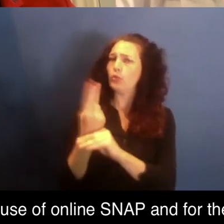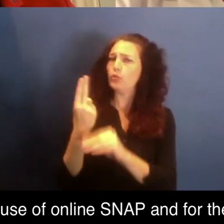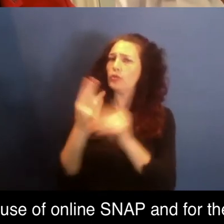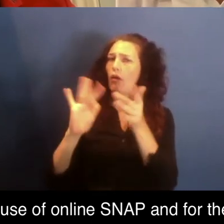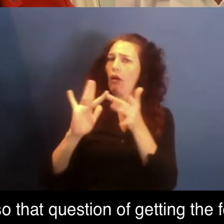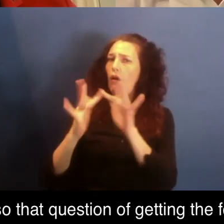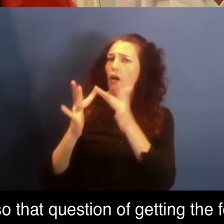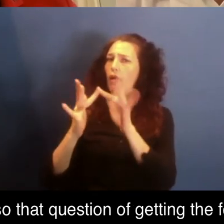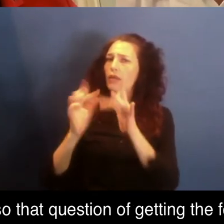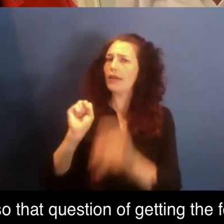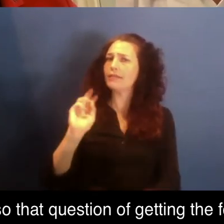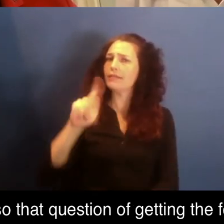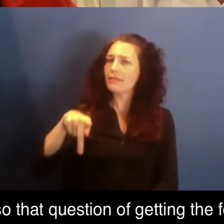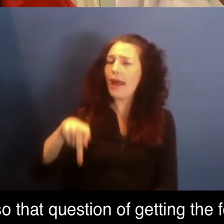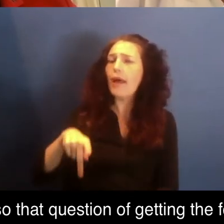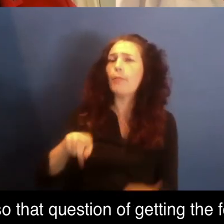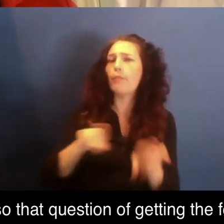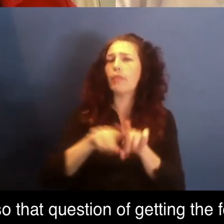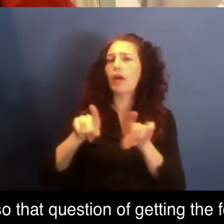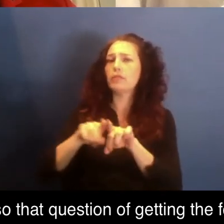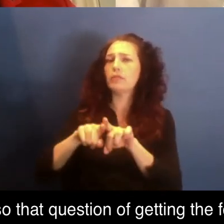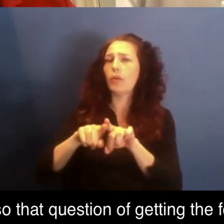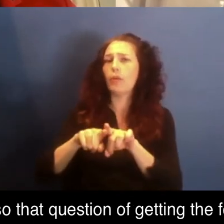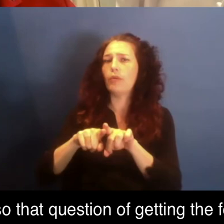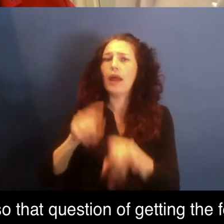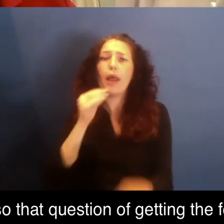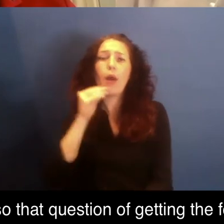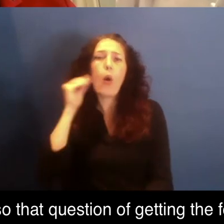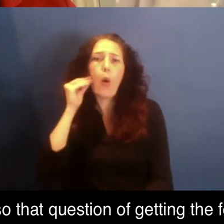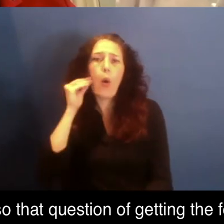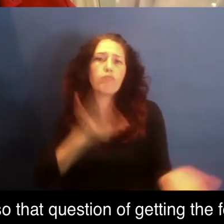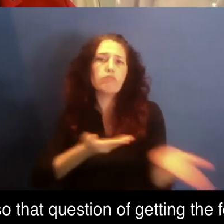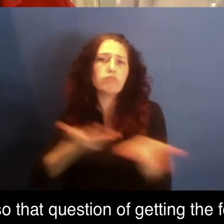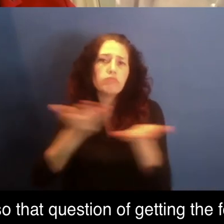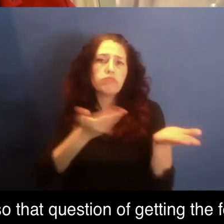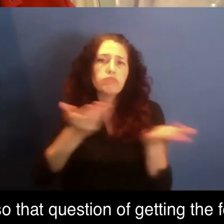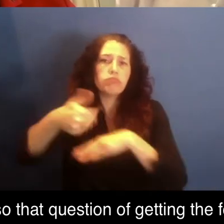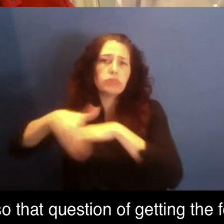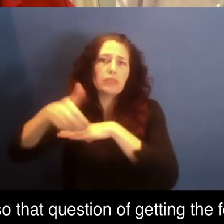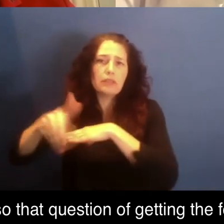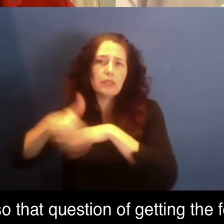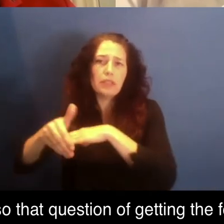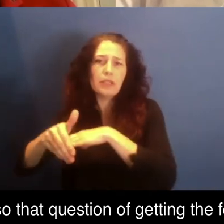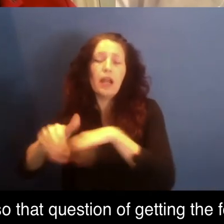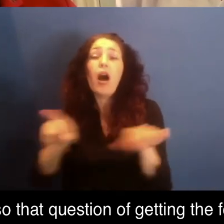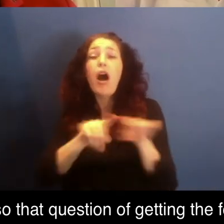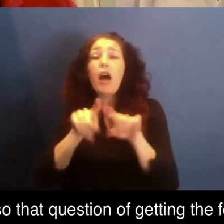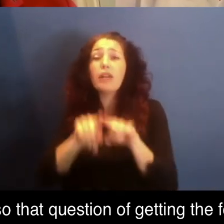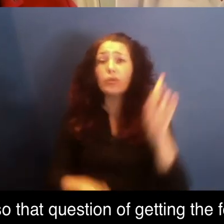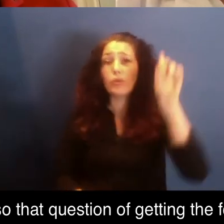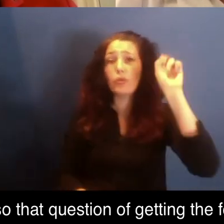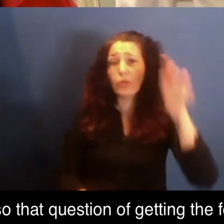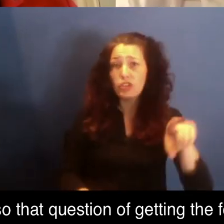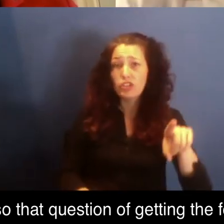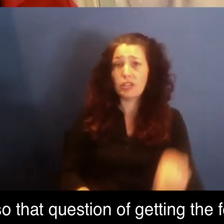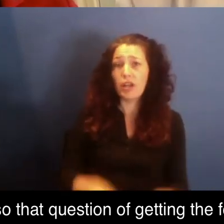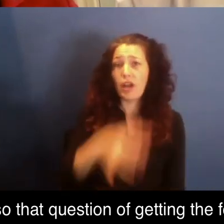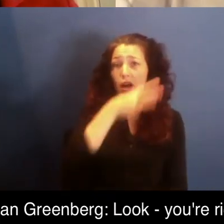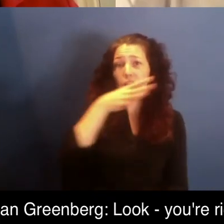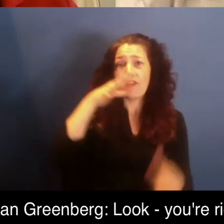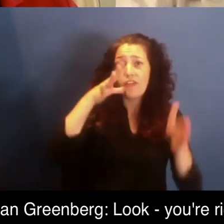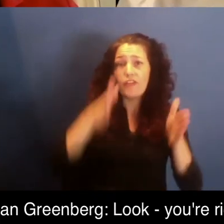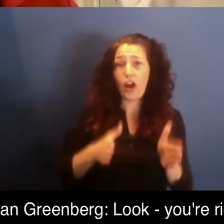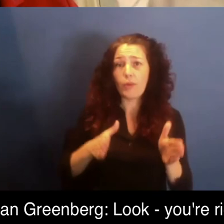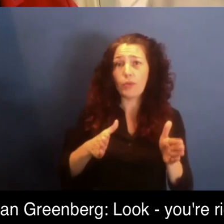food delivery? And also that question of, uh, getting the food from farmers to, uh, to food banks. You're, uh,